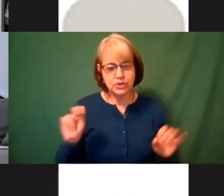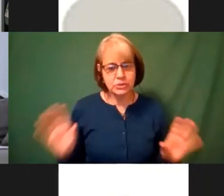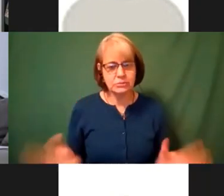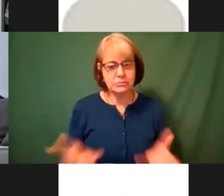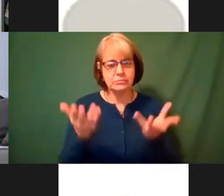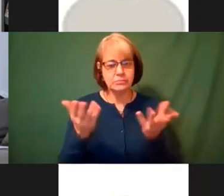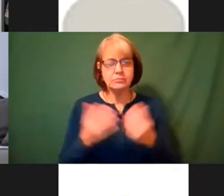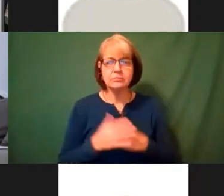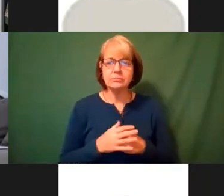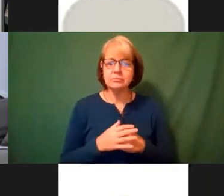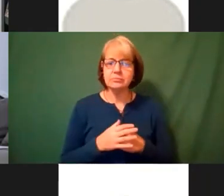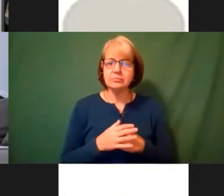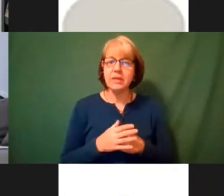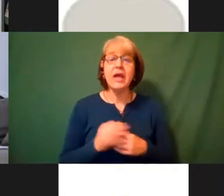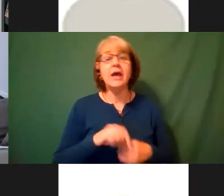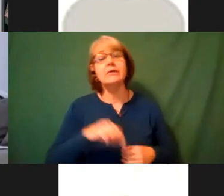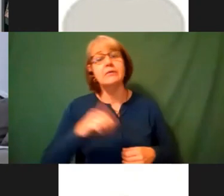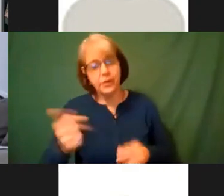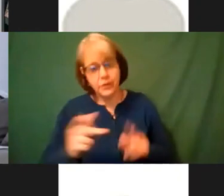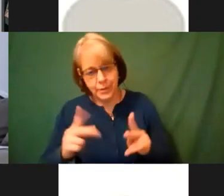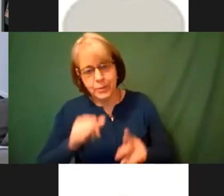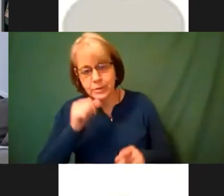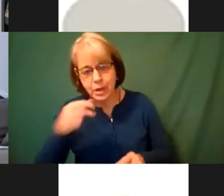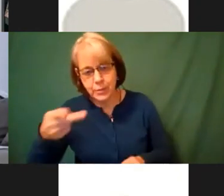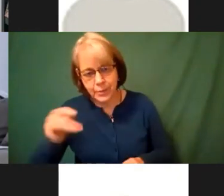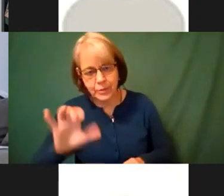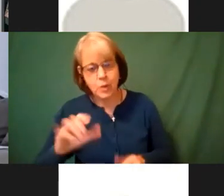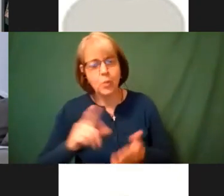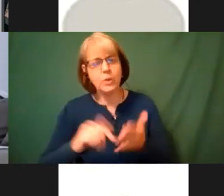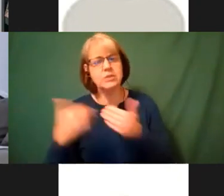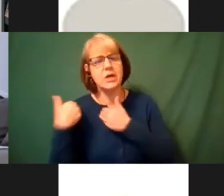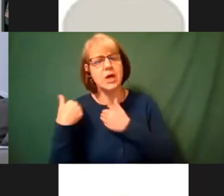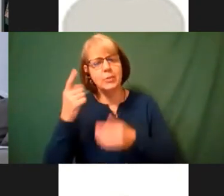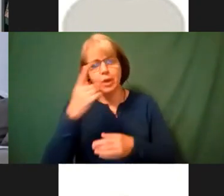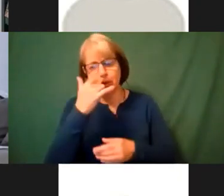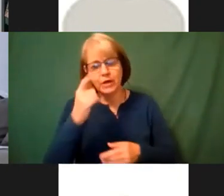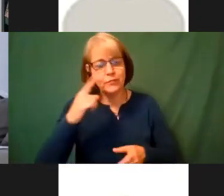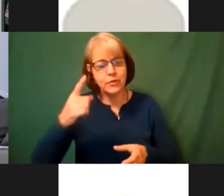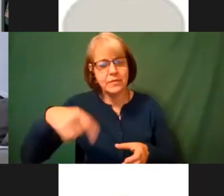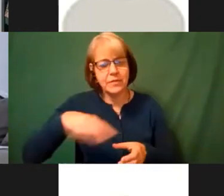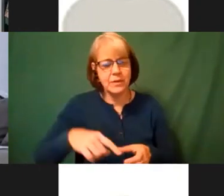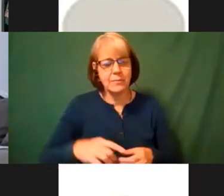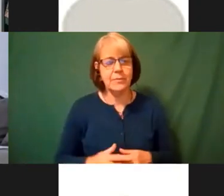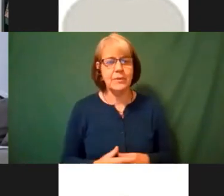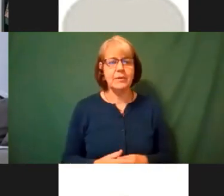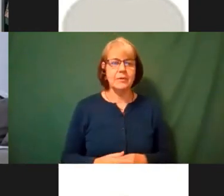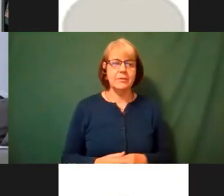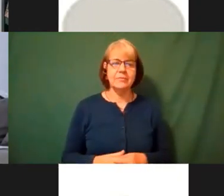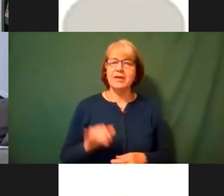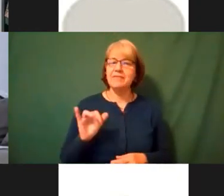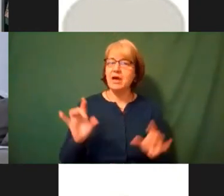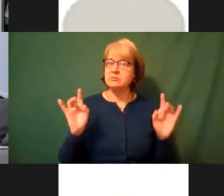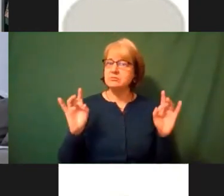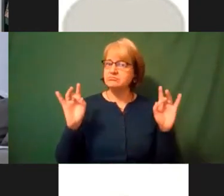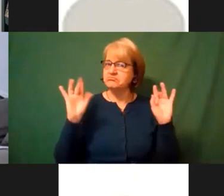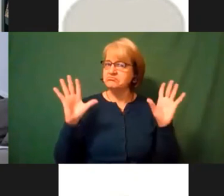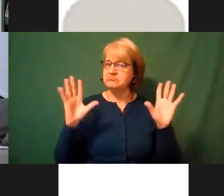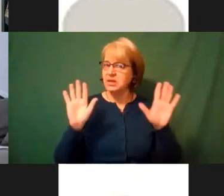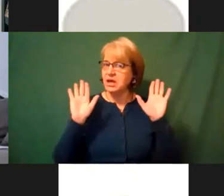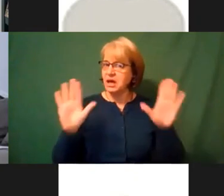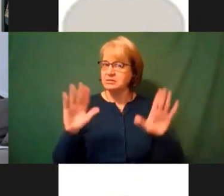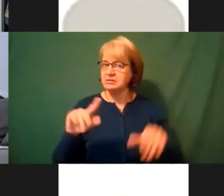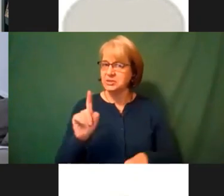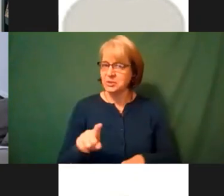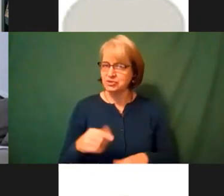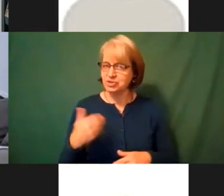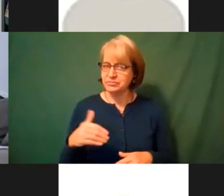not people of color, how does accountability operate? Yeah, that is what an excellent question. So a couple